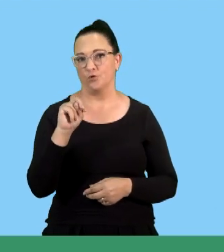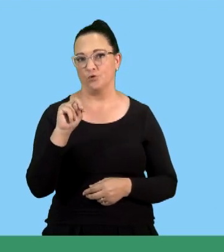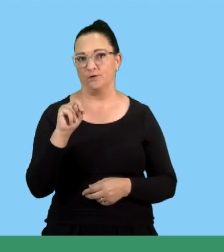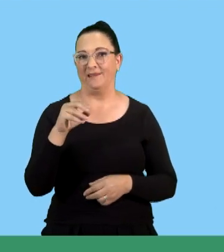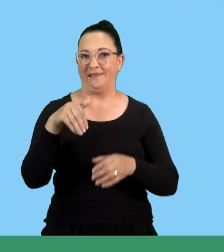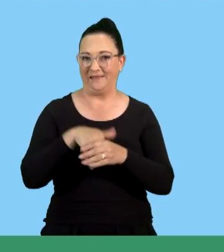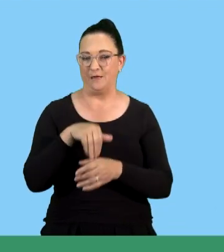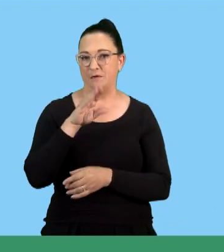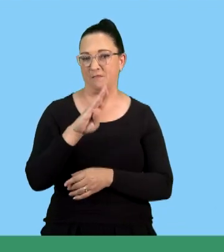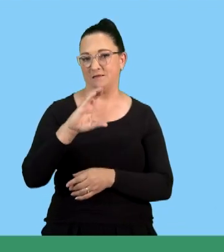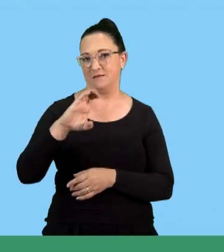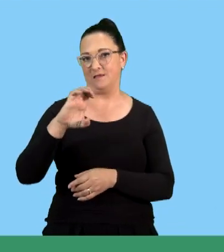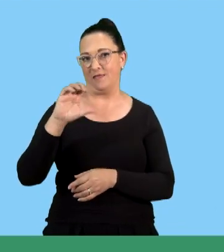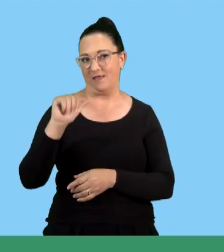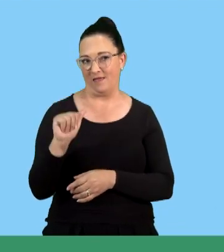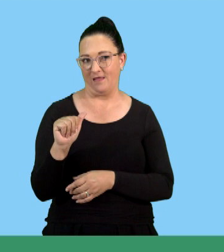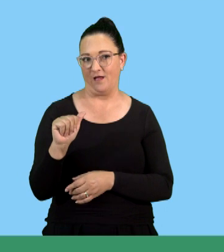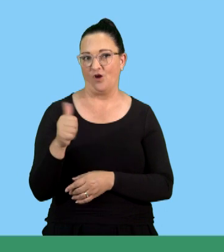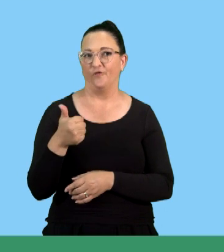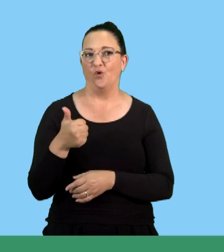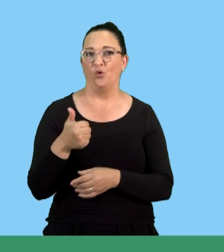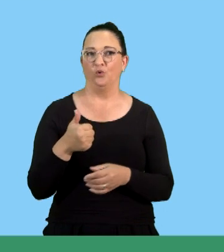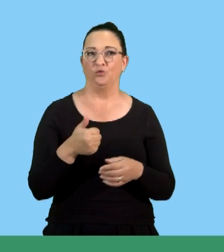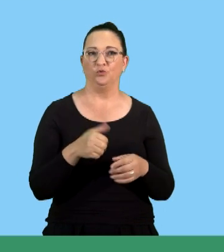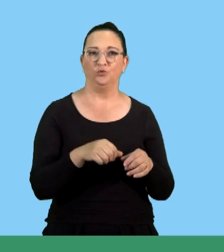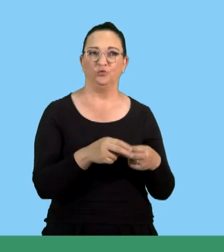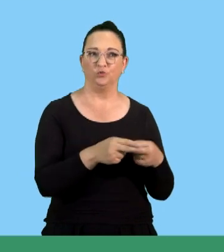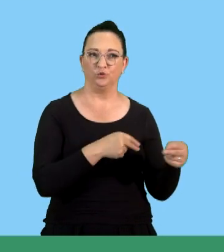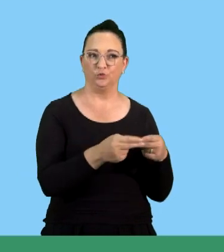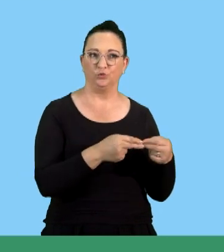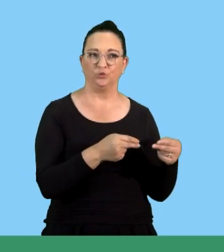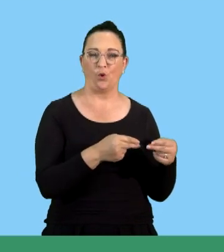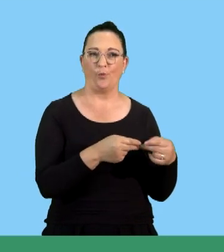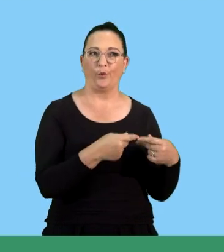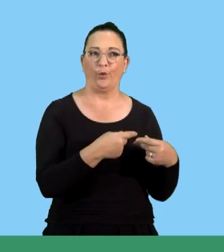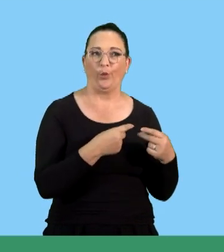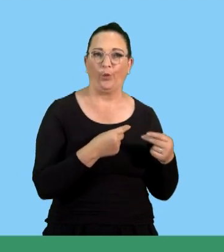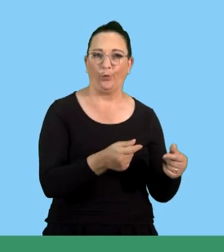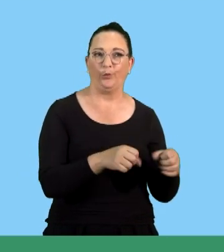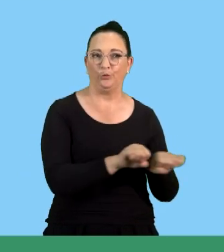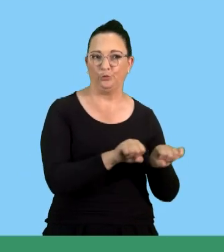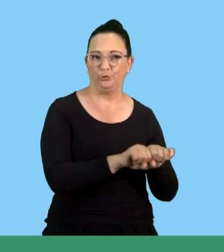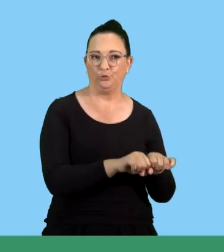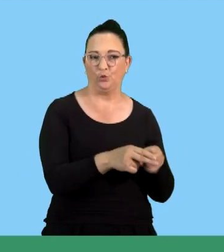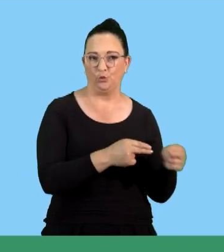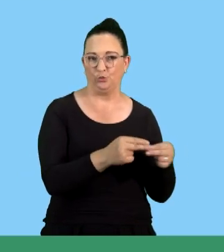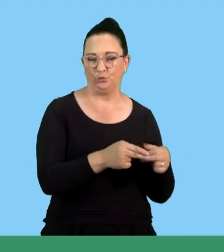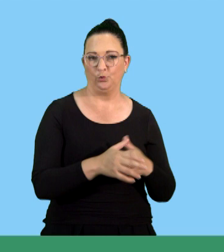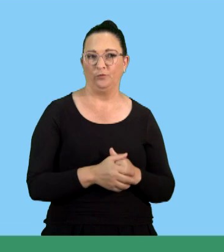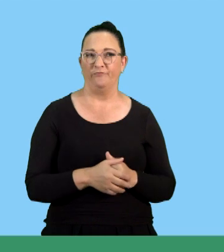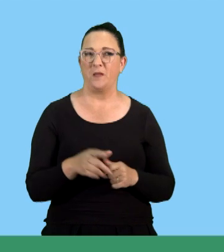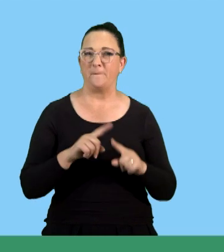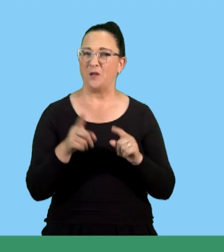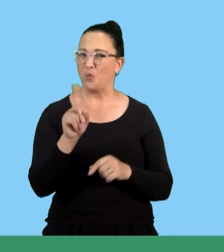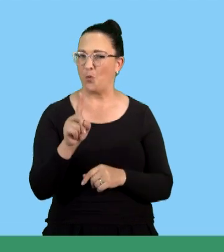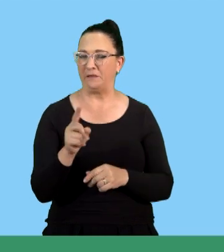Quick Shoe Store complied with in each statement below. Let's read the statements and be able to identify